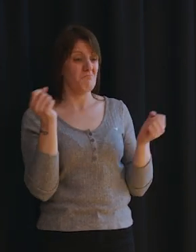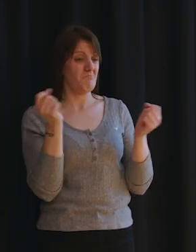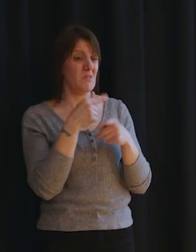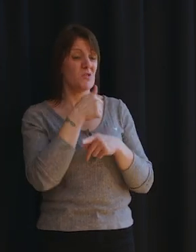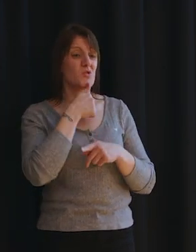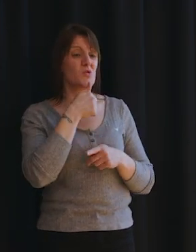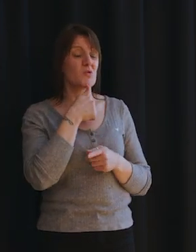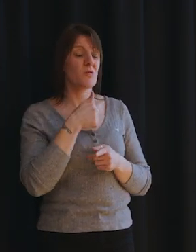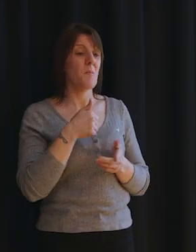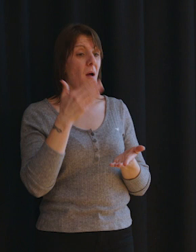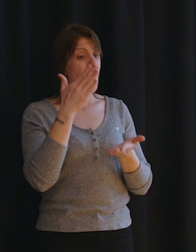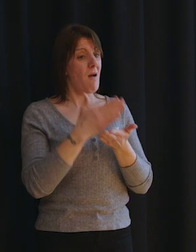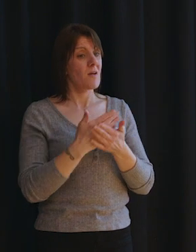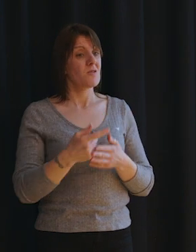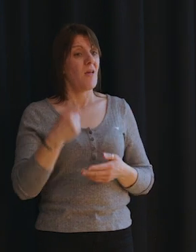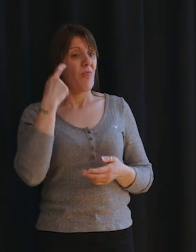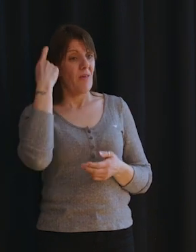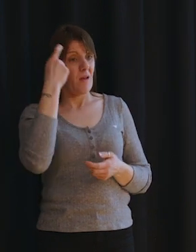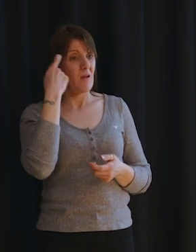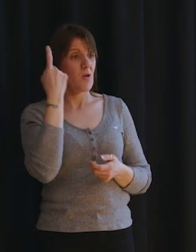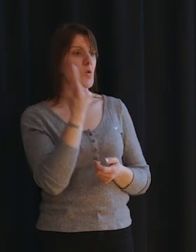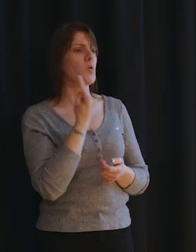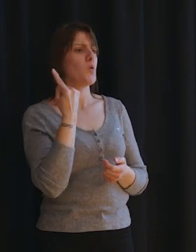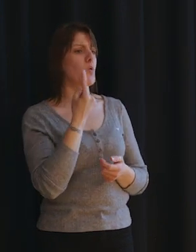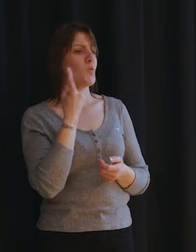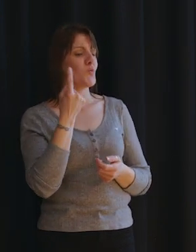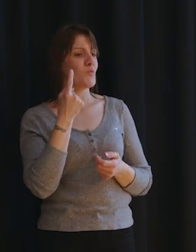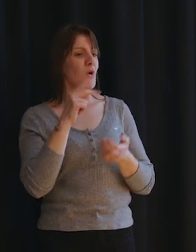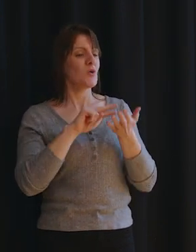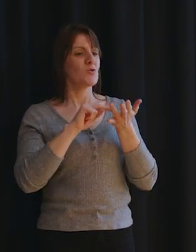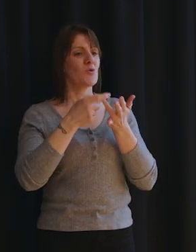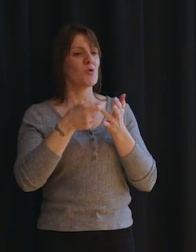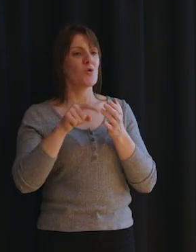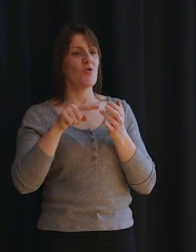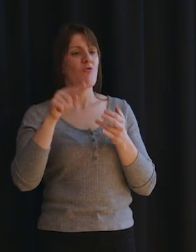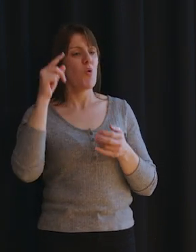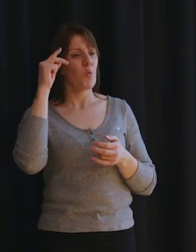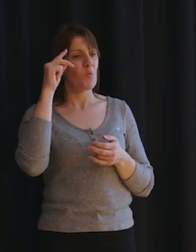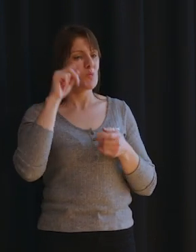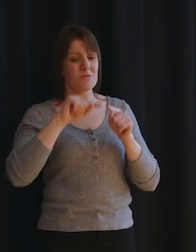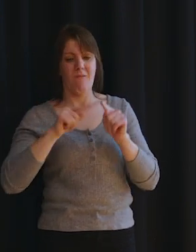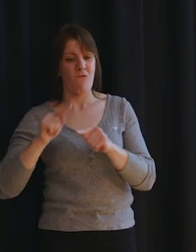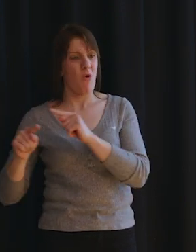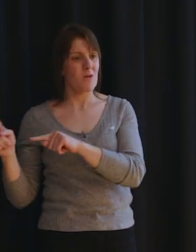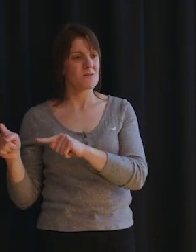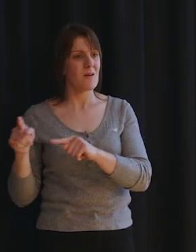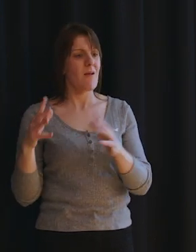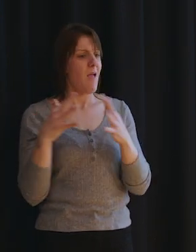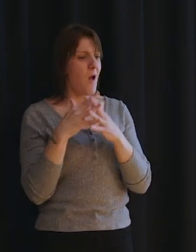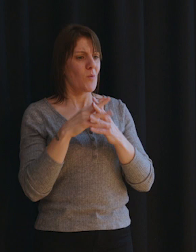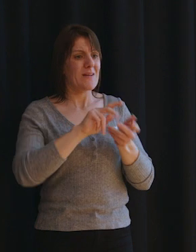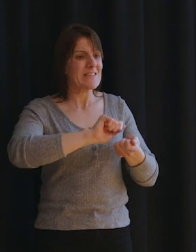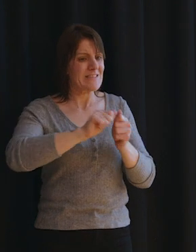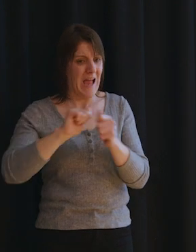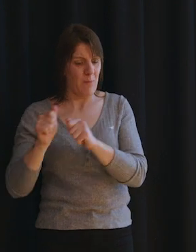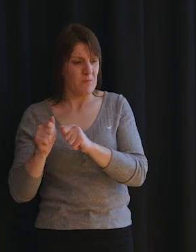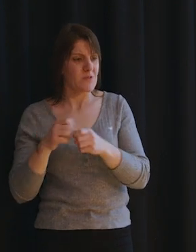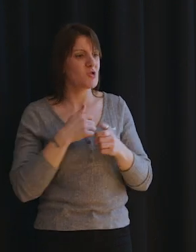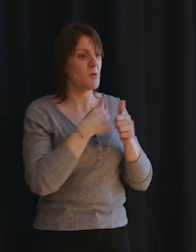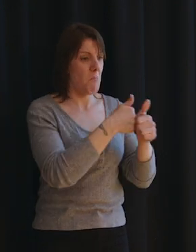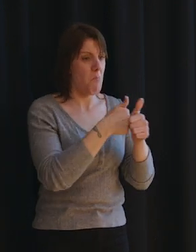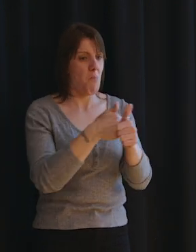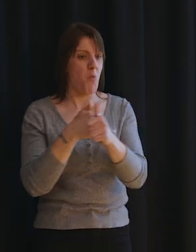but actually thinking about those who are neurodiverse and thinking about how we can adapt what we do to support those children and young